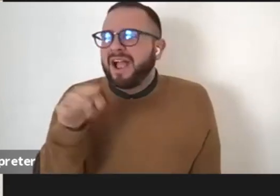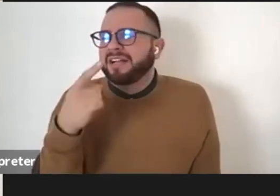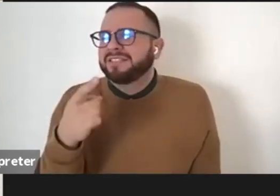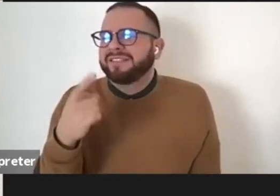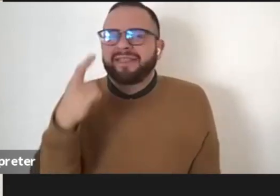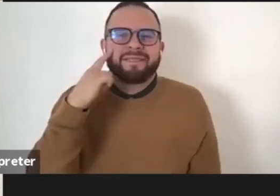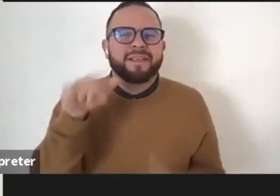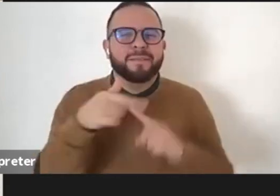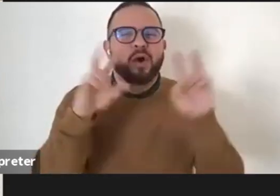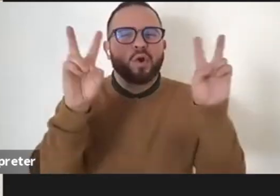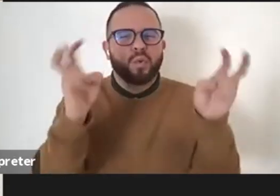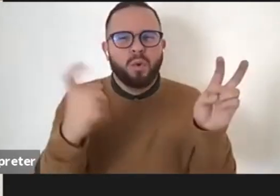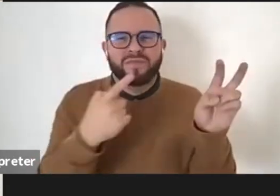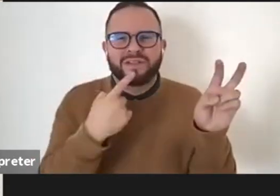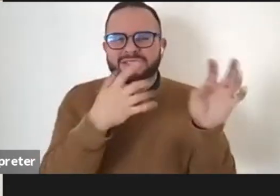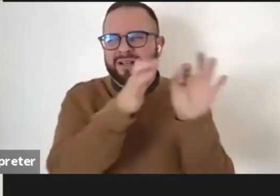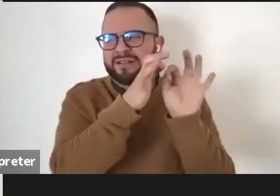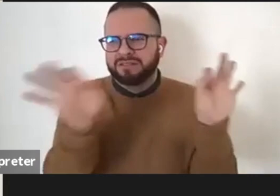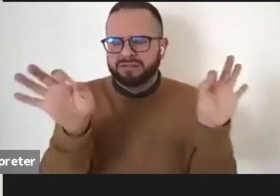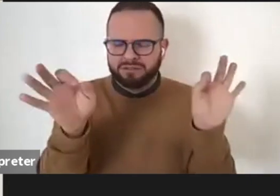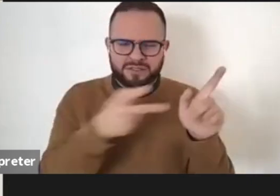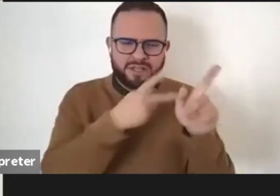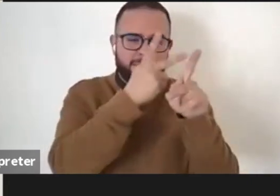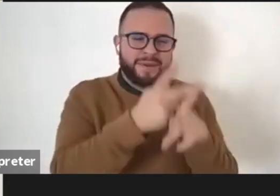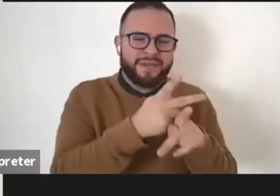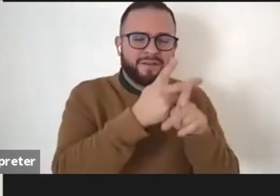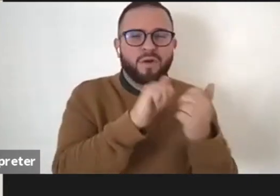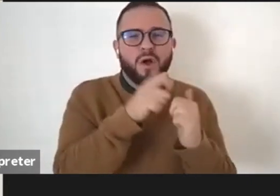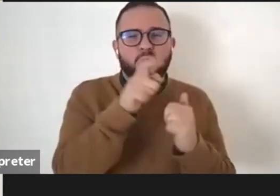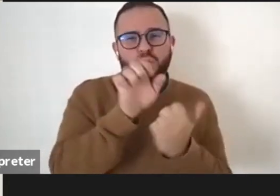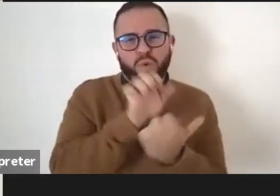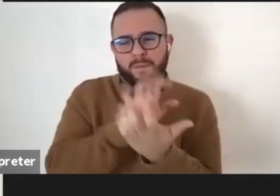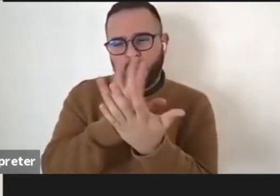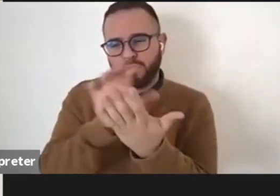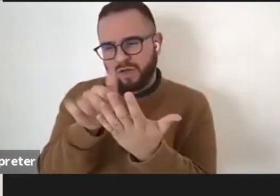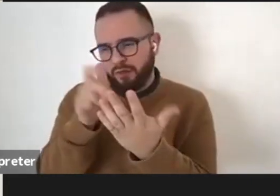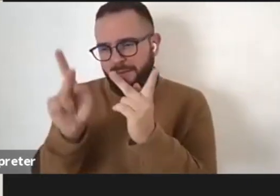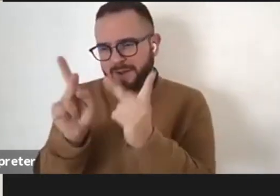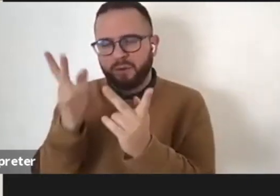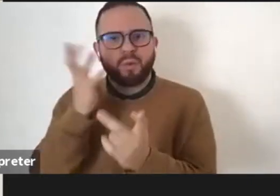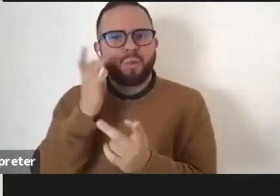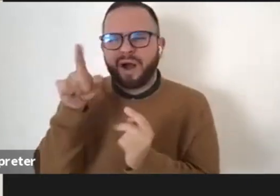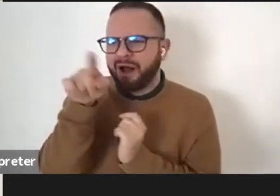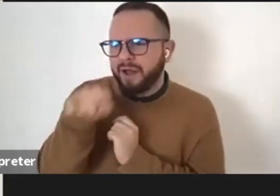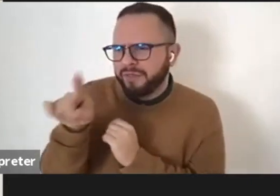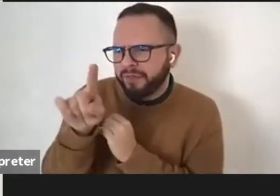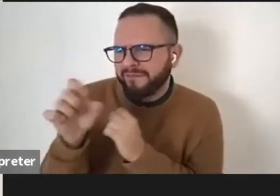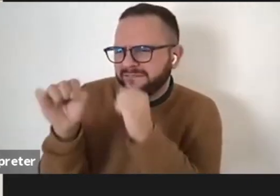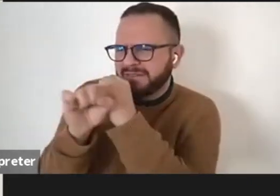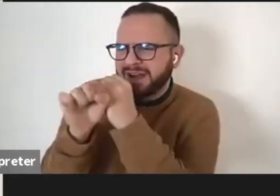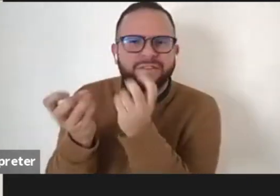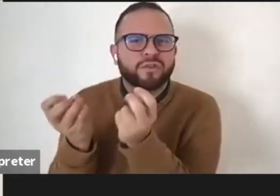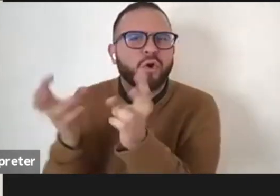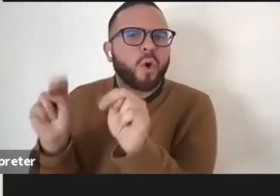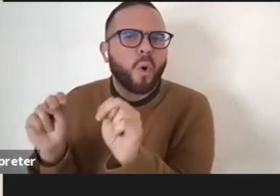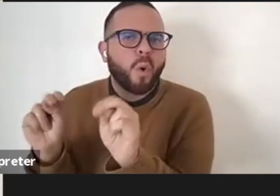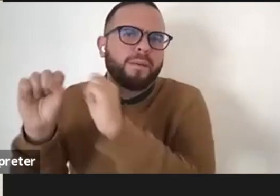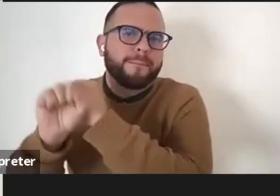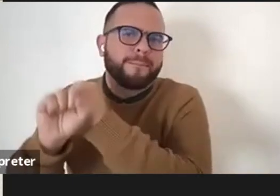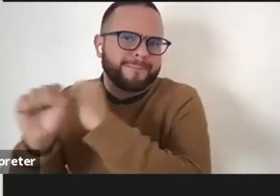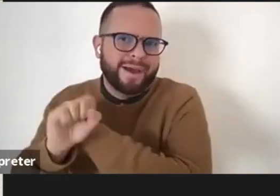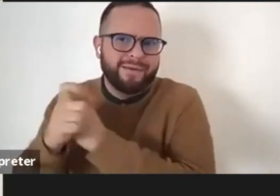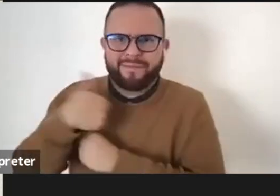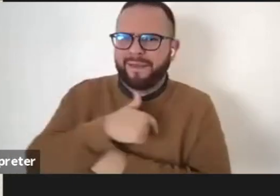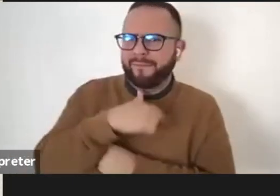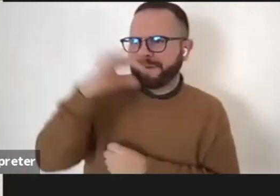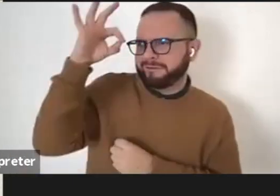quote, that be careful how you approach others, because everybody's fighting their own battle that we don't know about. And I think this movie